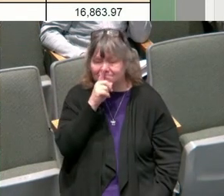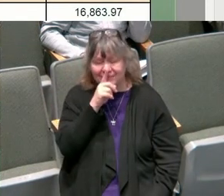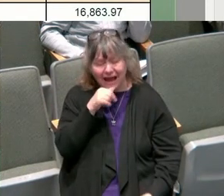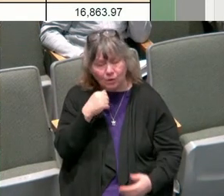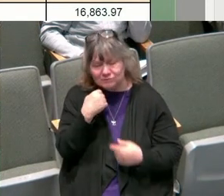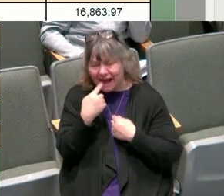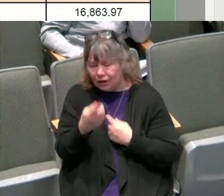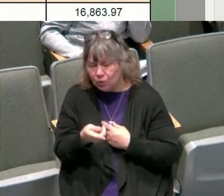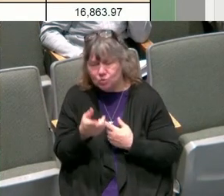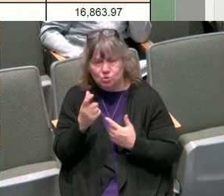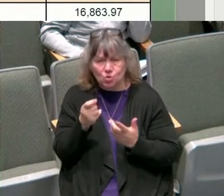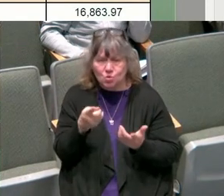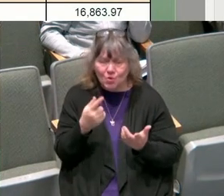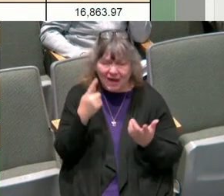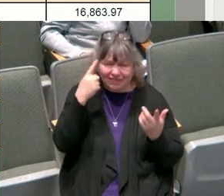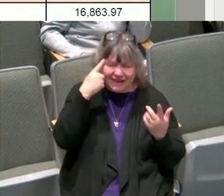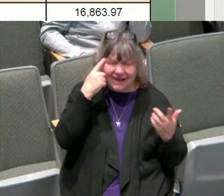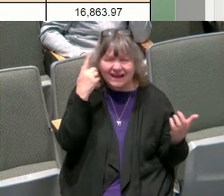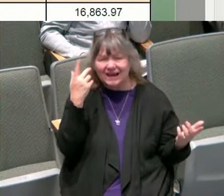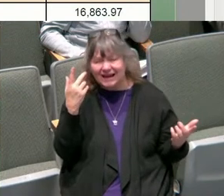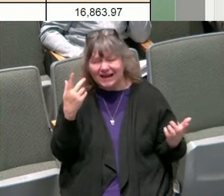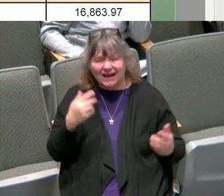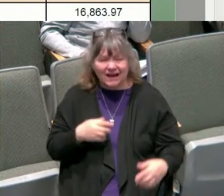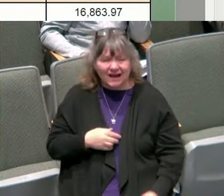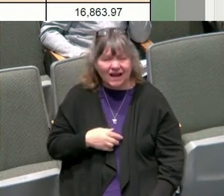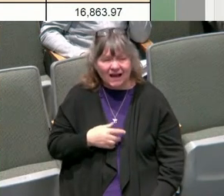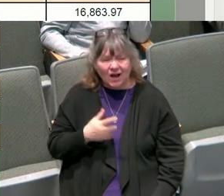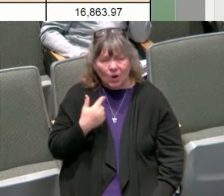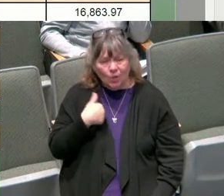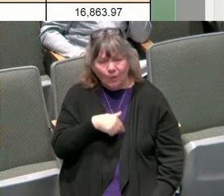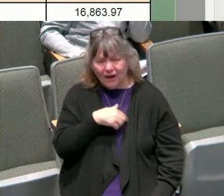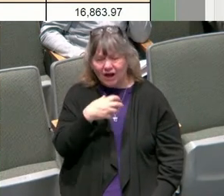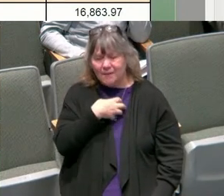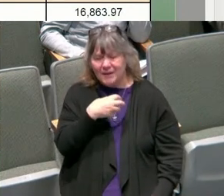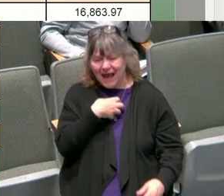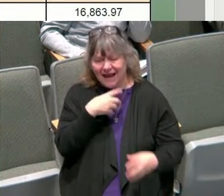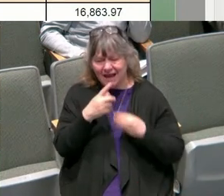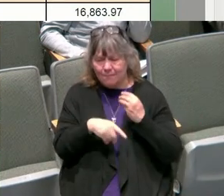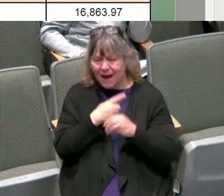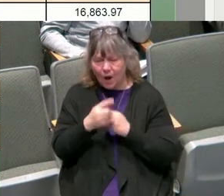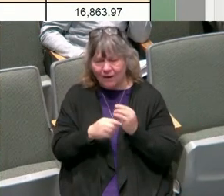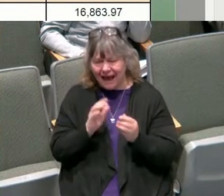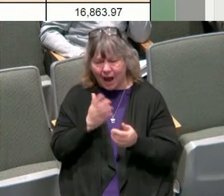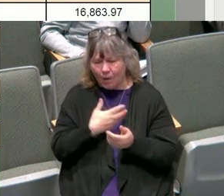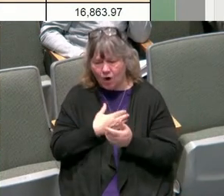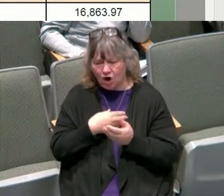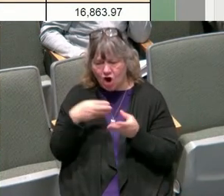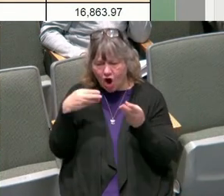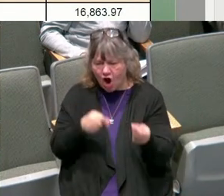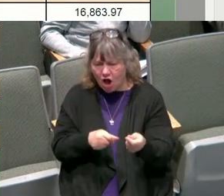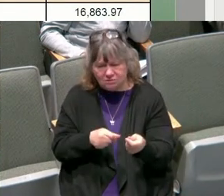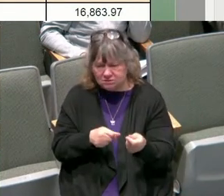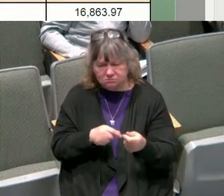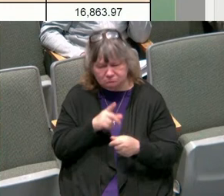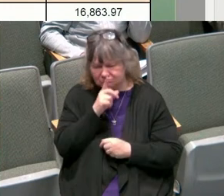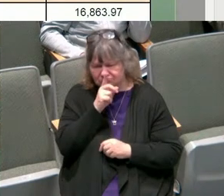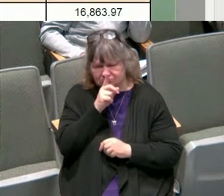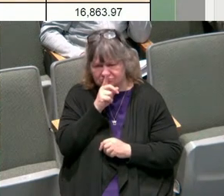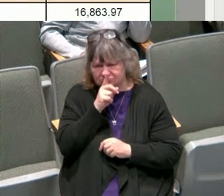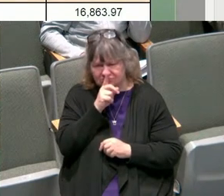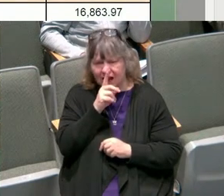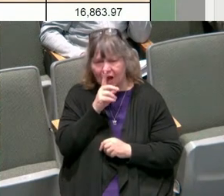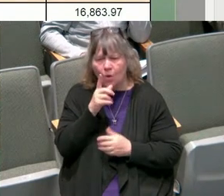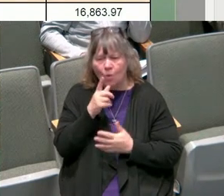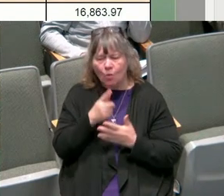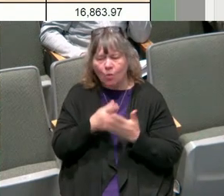those numbers so that you can think that we're we're complaining about our per pupil expenditure that's that's not what we're doing I think